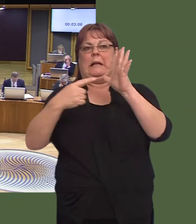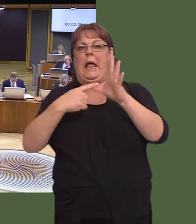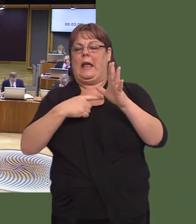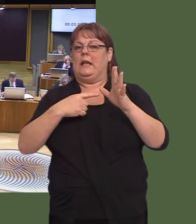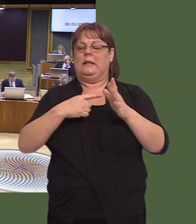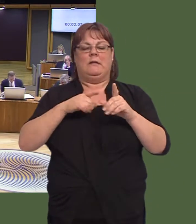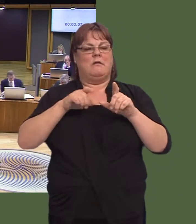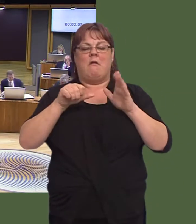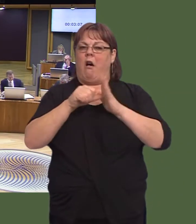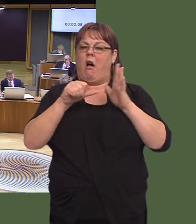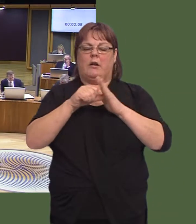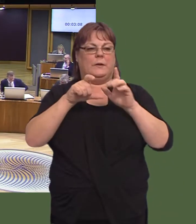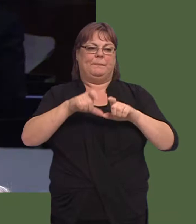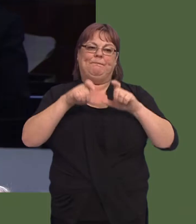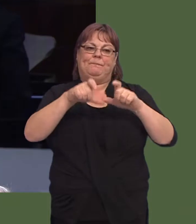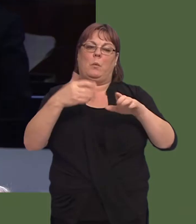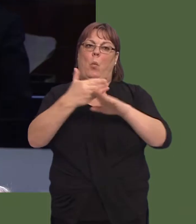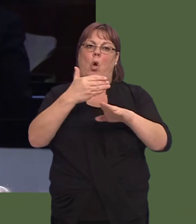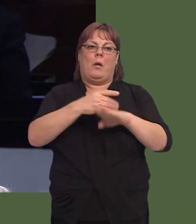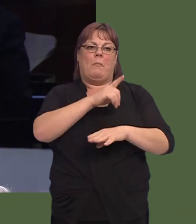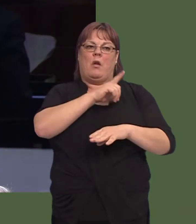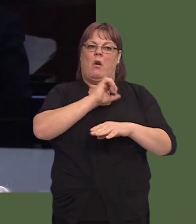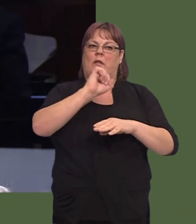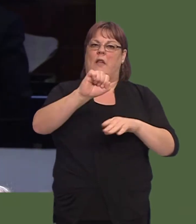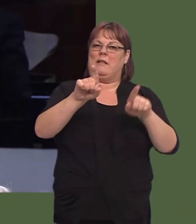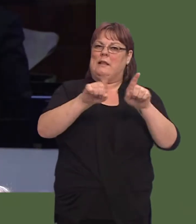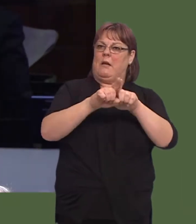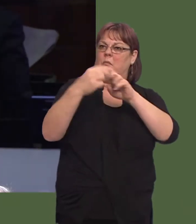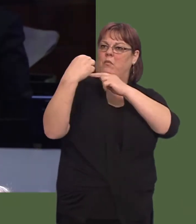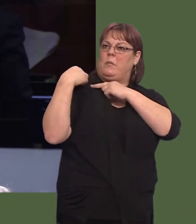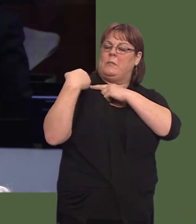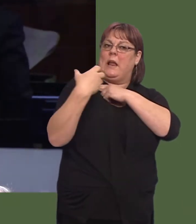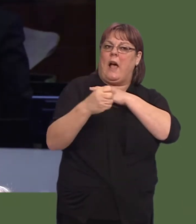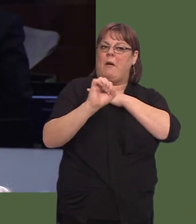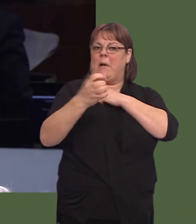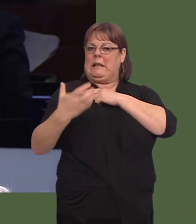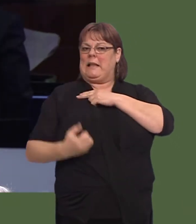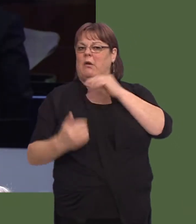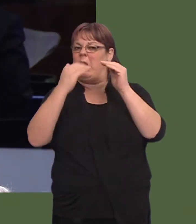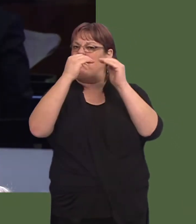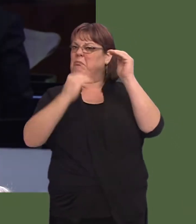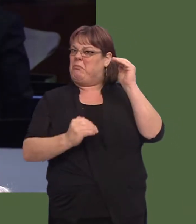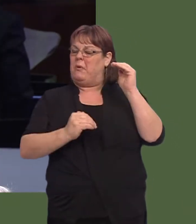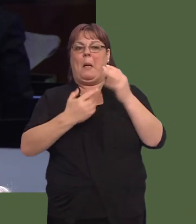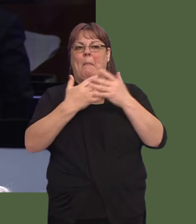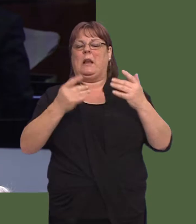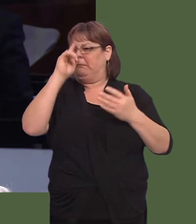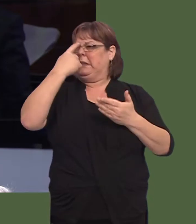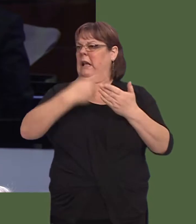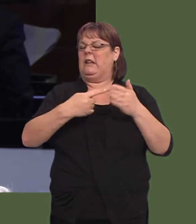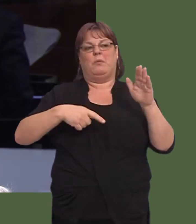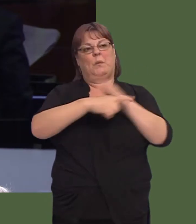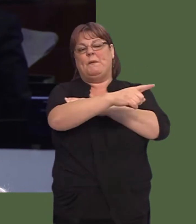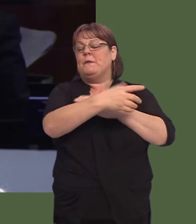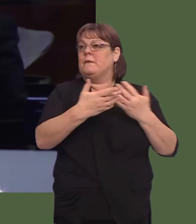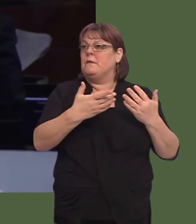qualify as higher level TAs but find that they aren't given the salary or responsibilities appropriate to their new level. This has contributed to many leaving